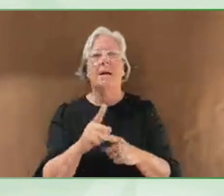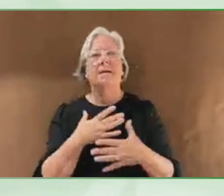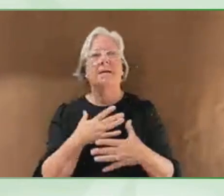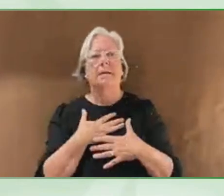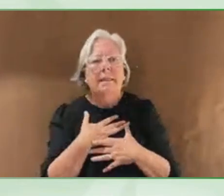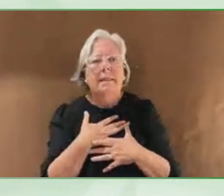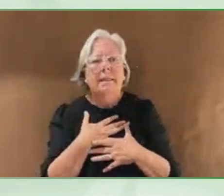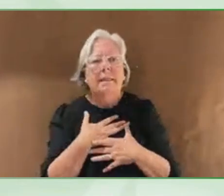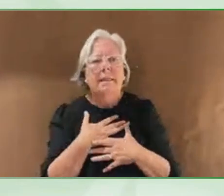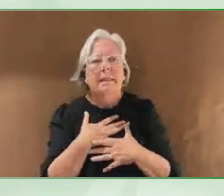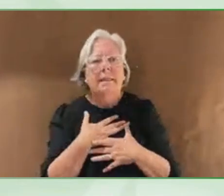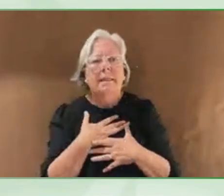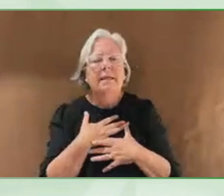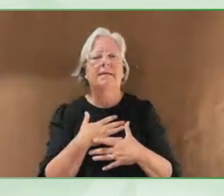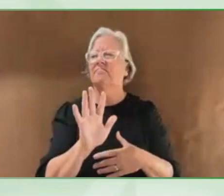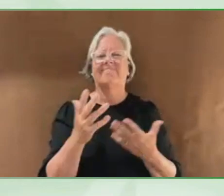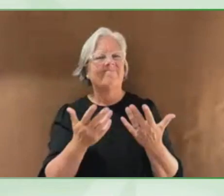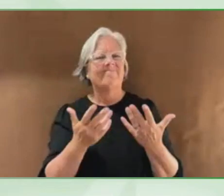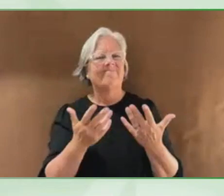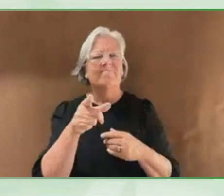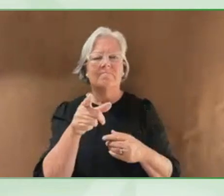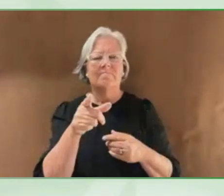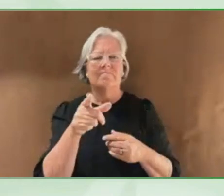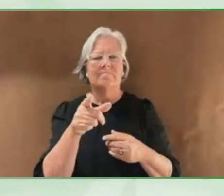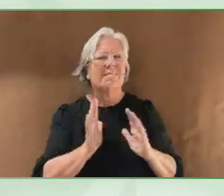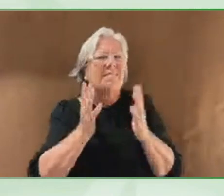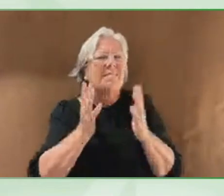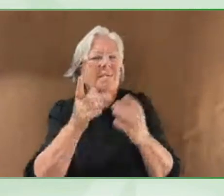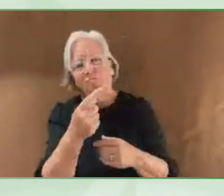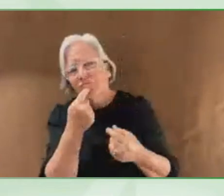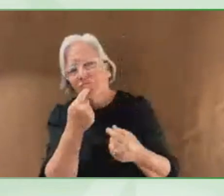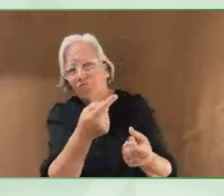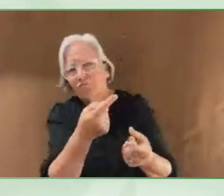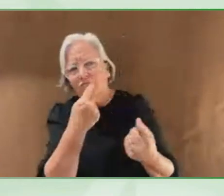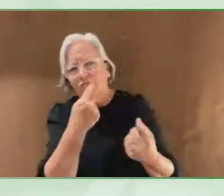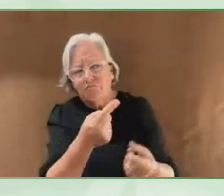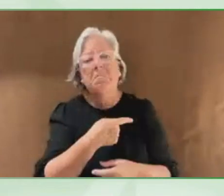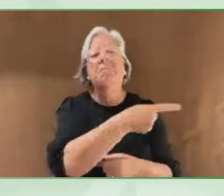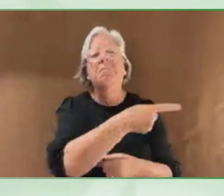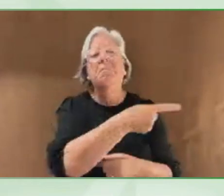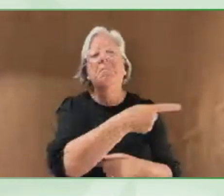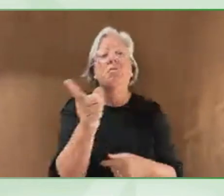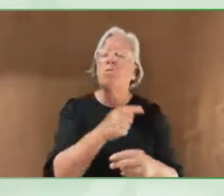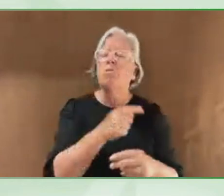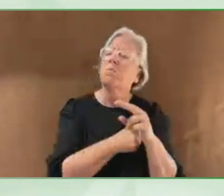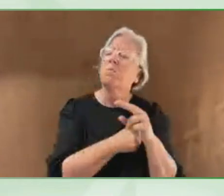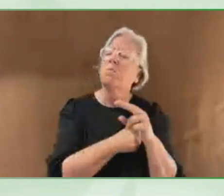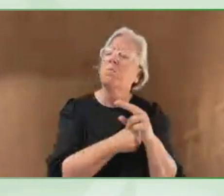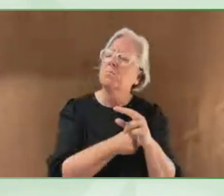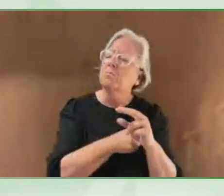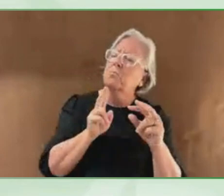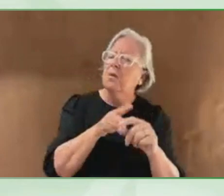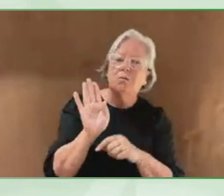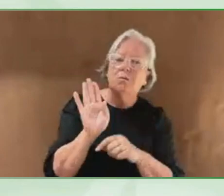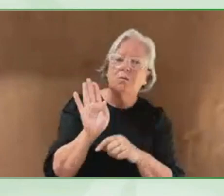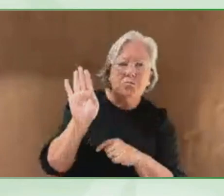addressed throughout your life? We get the team to be able to ask us any questions, anything from what kind of coffee